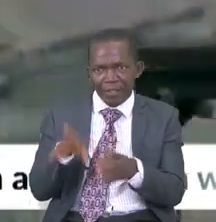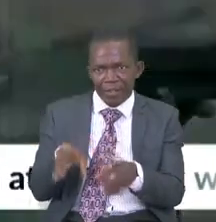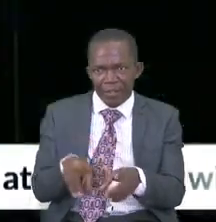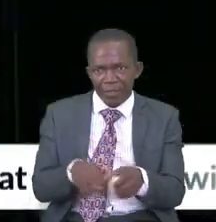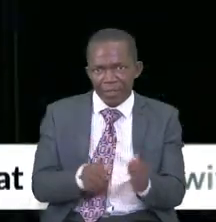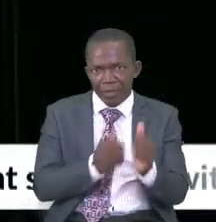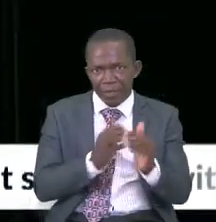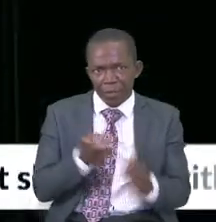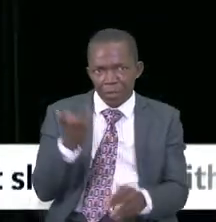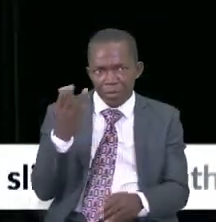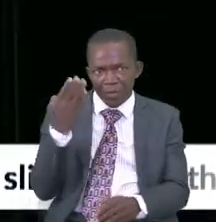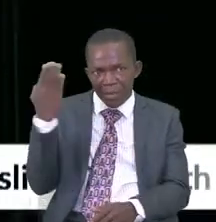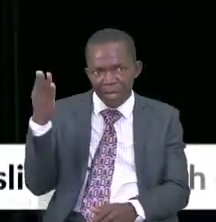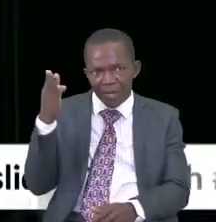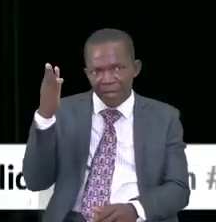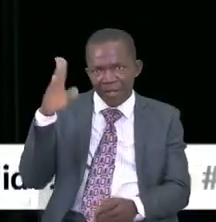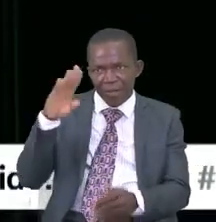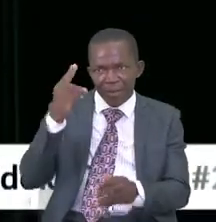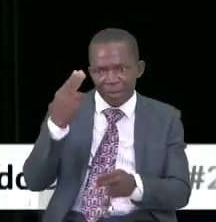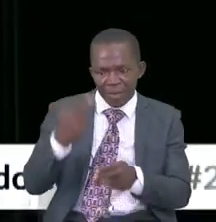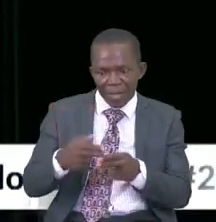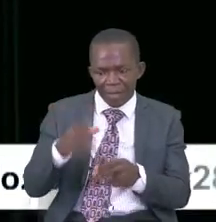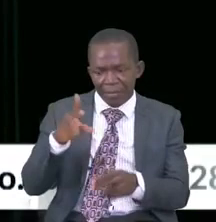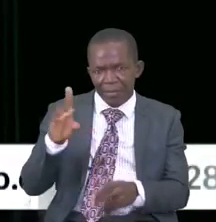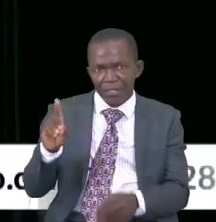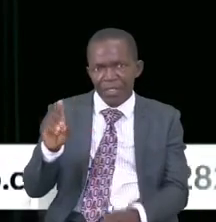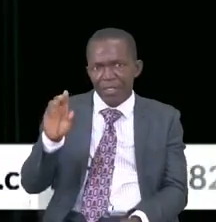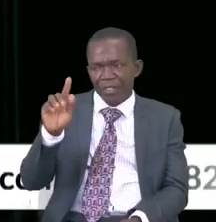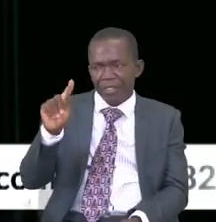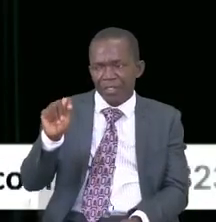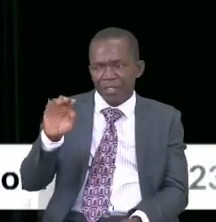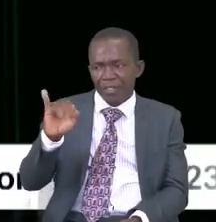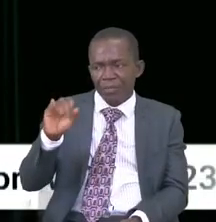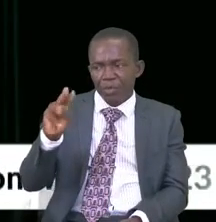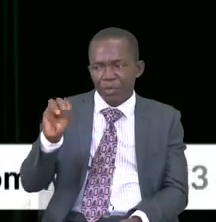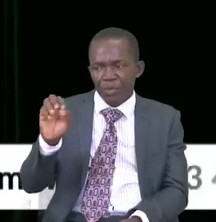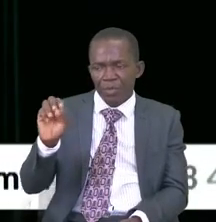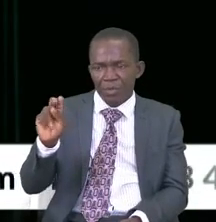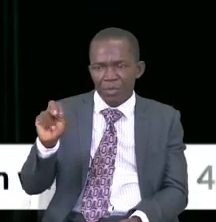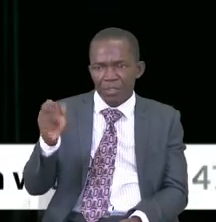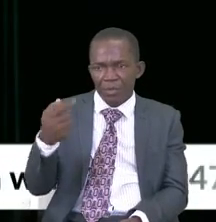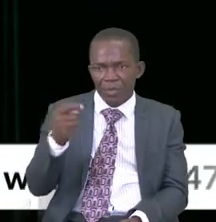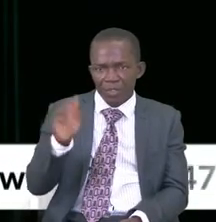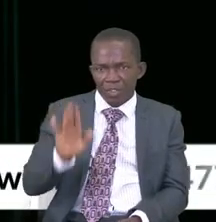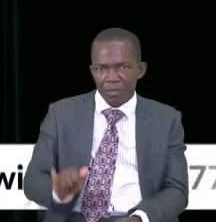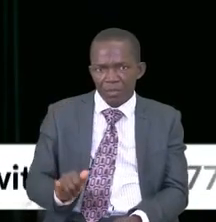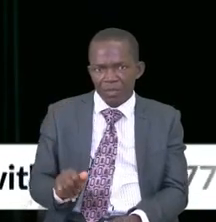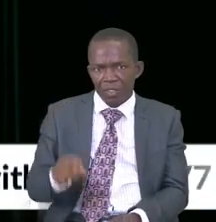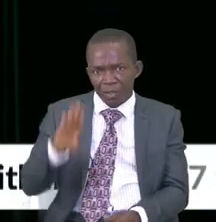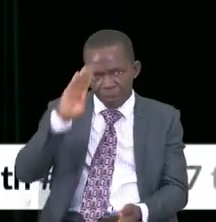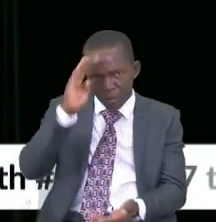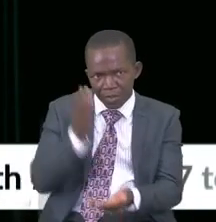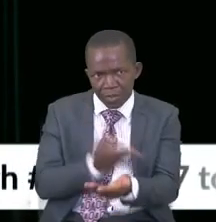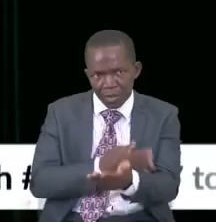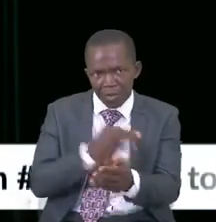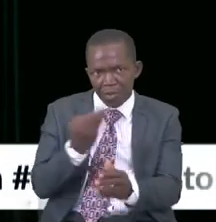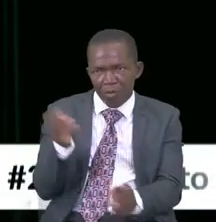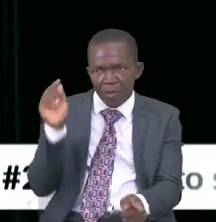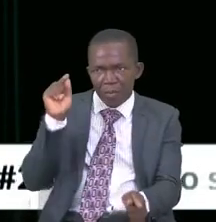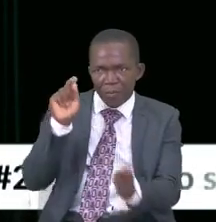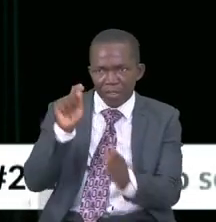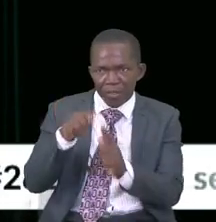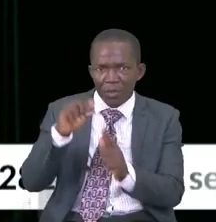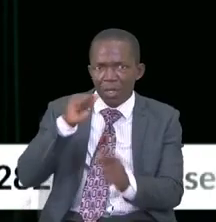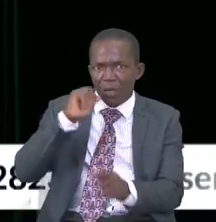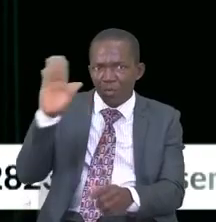and believed, but his father was Greek. That could have disqualified him. His father was Greek. That could have left. Well, his mother comes to Deeper Life, or his